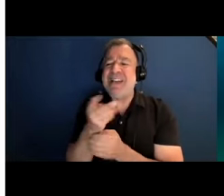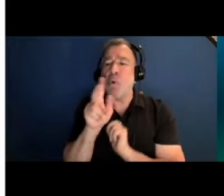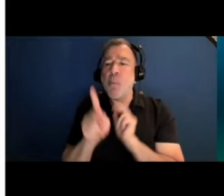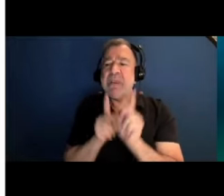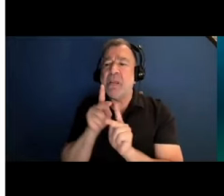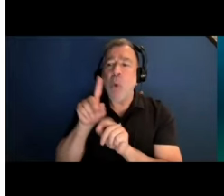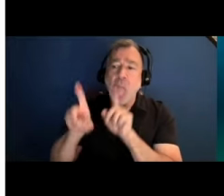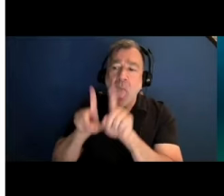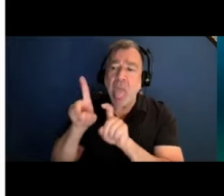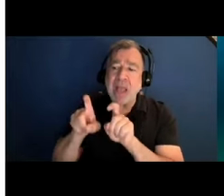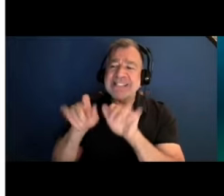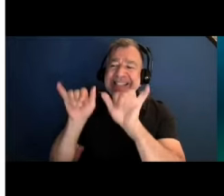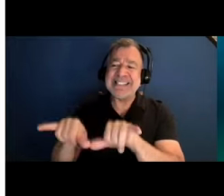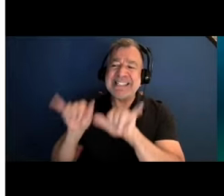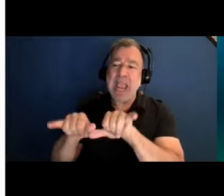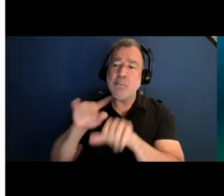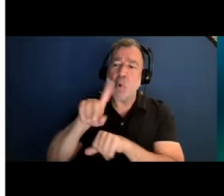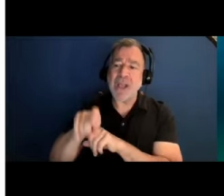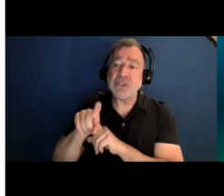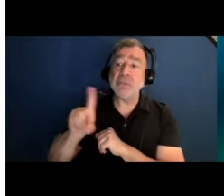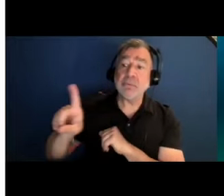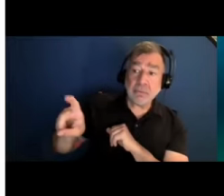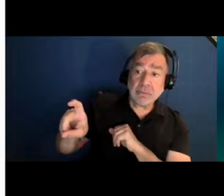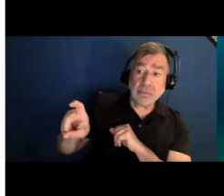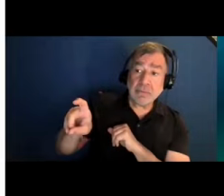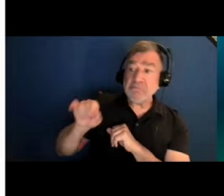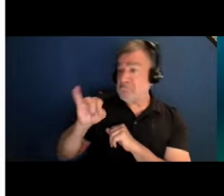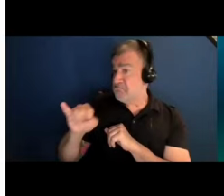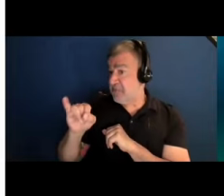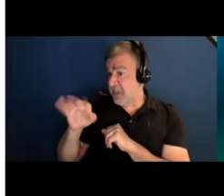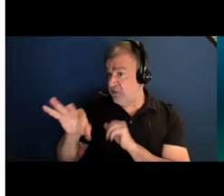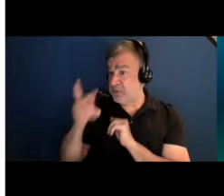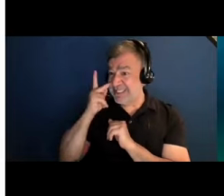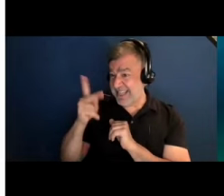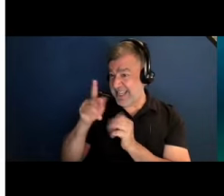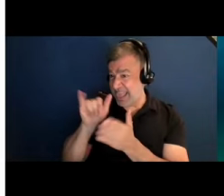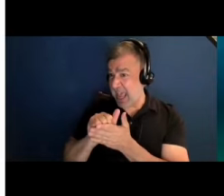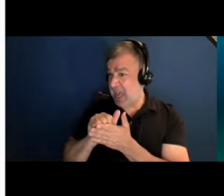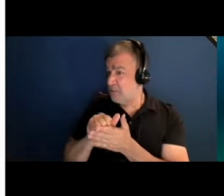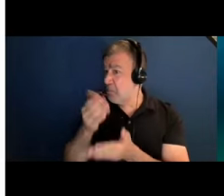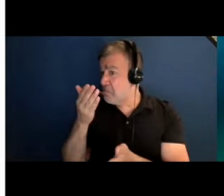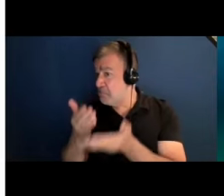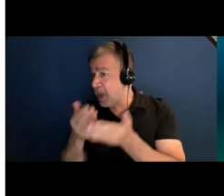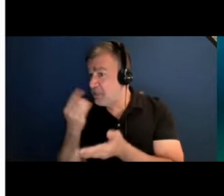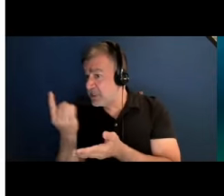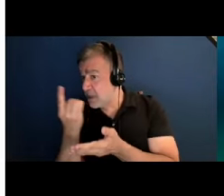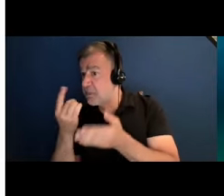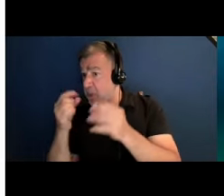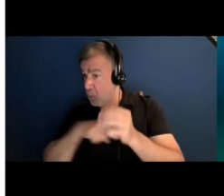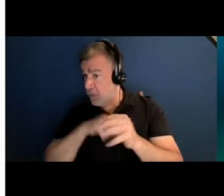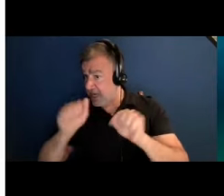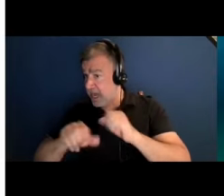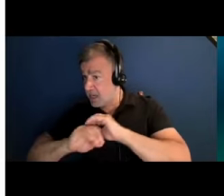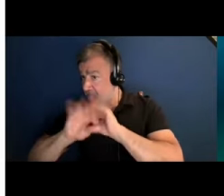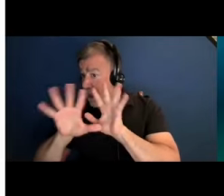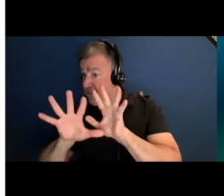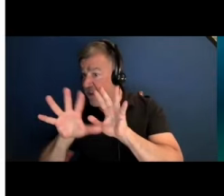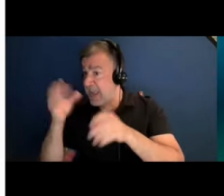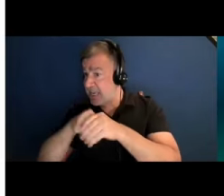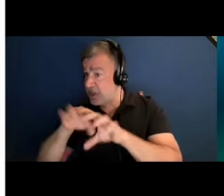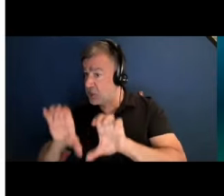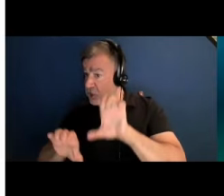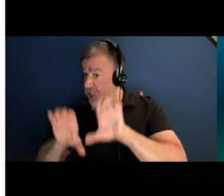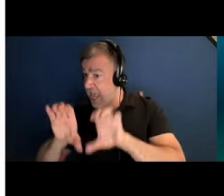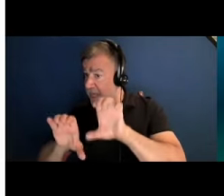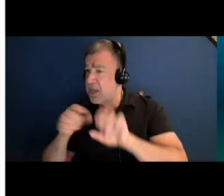people were kind of asking along the same question, maybe something that you feel could be clarified. We